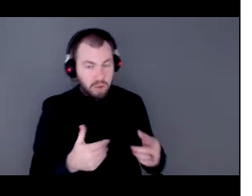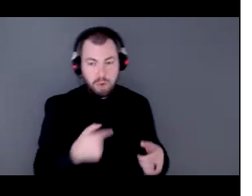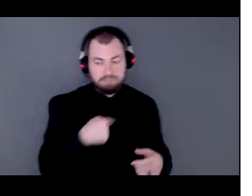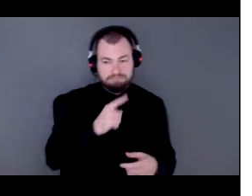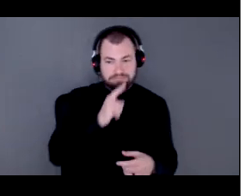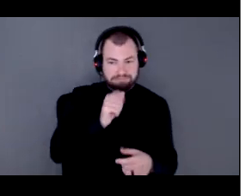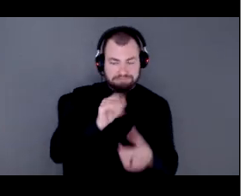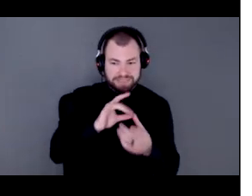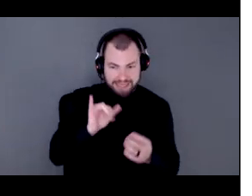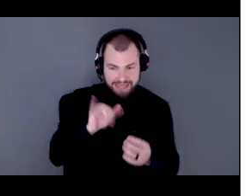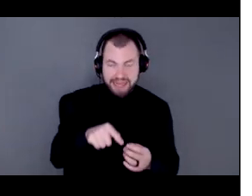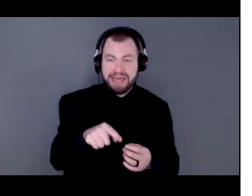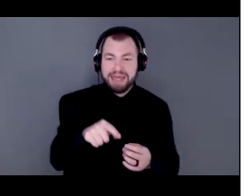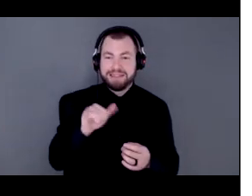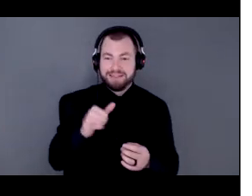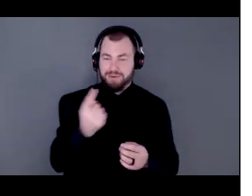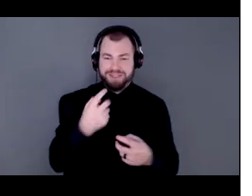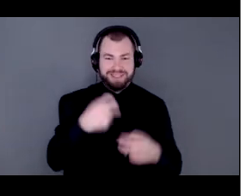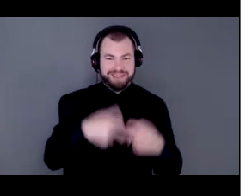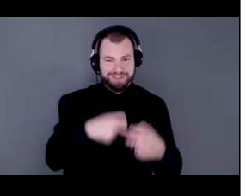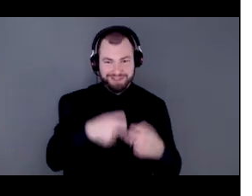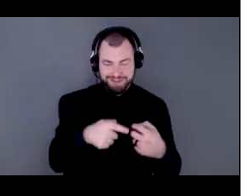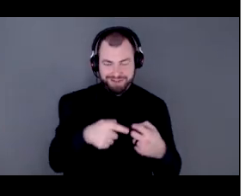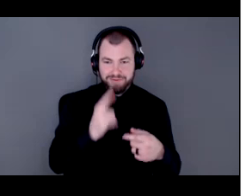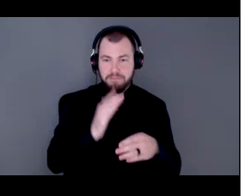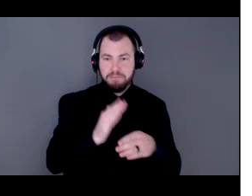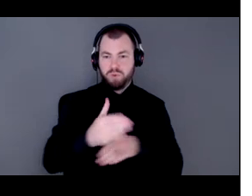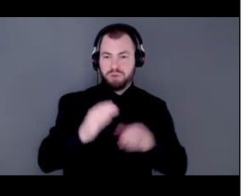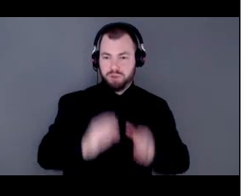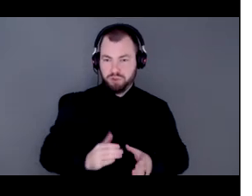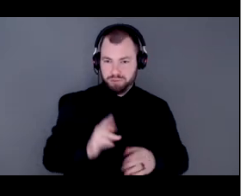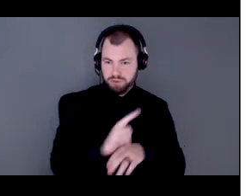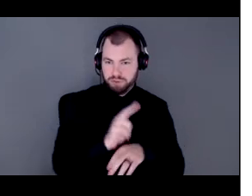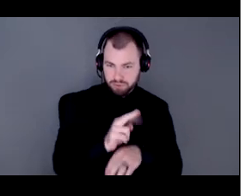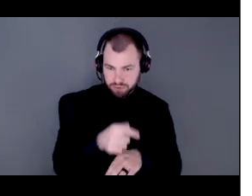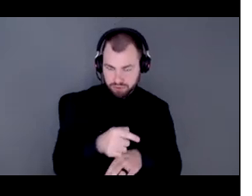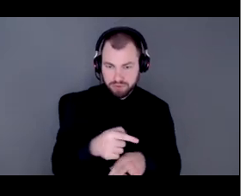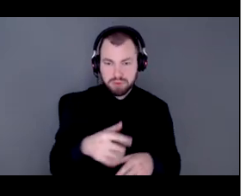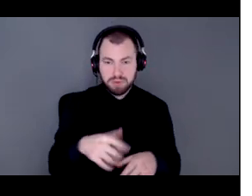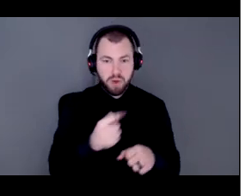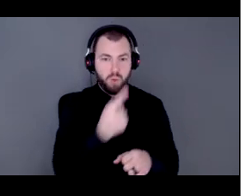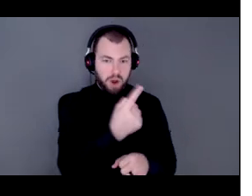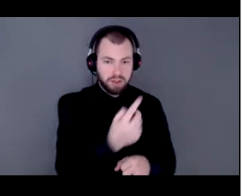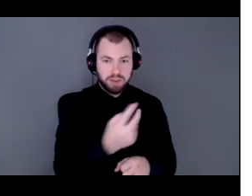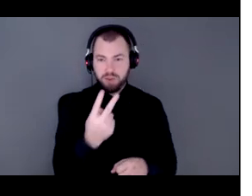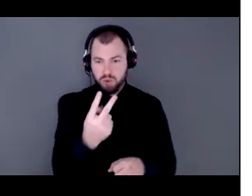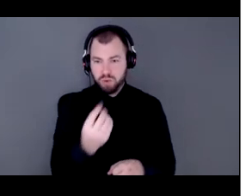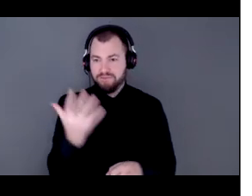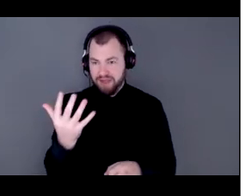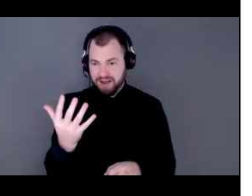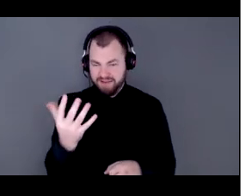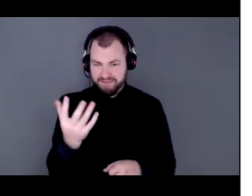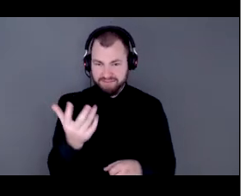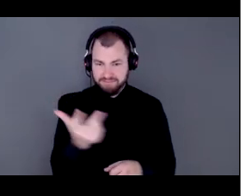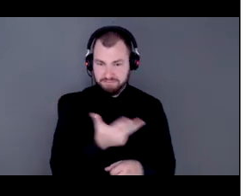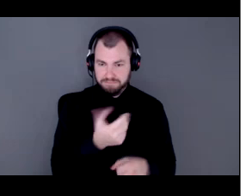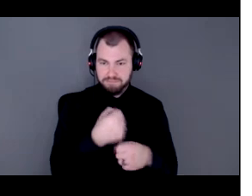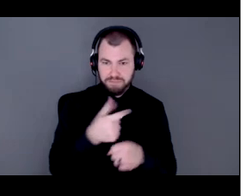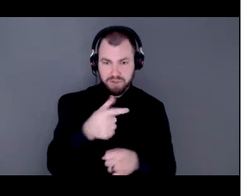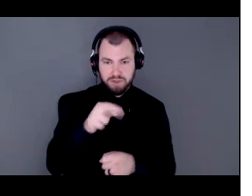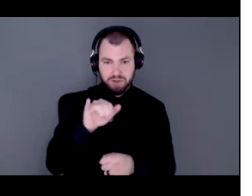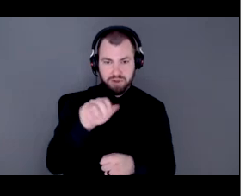issue, with especially when you do post-consumer. We take ones, twos, and fives. The twos and fives make grizzly wood. We have another project right now where we're making